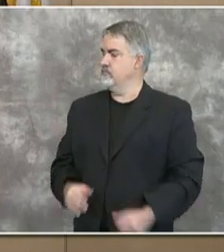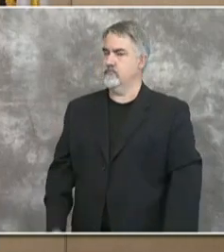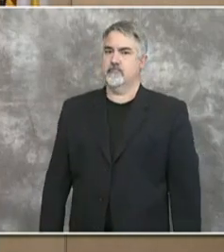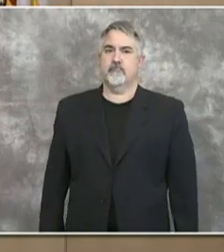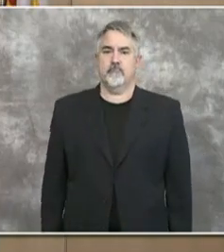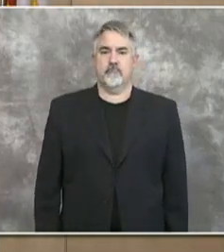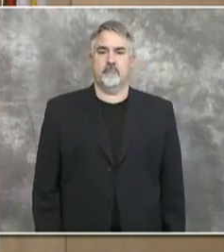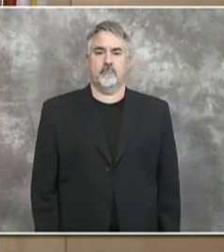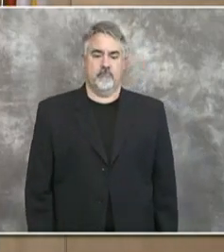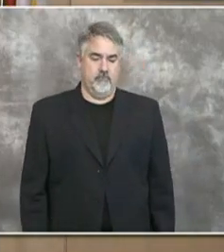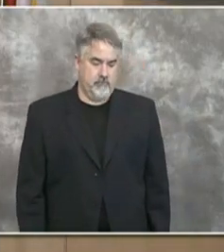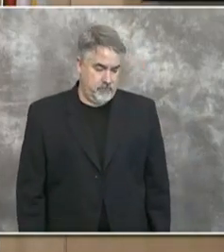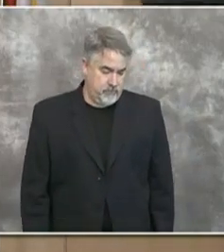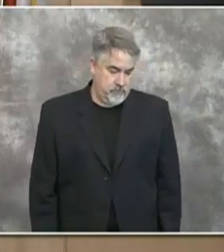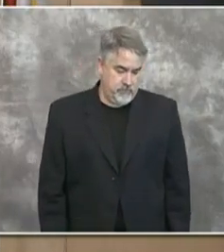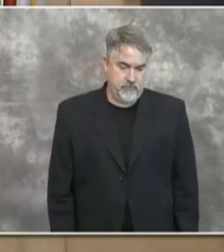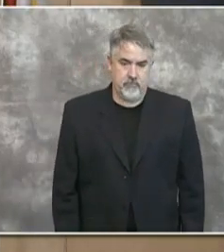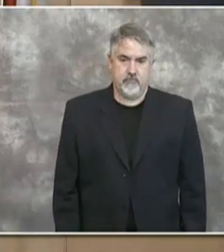Thank you. Thank you.